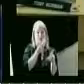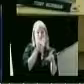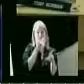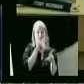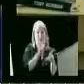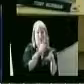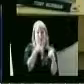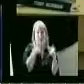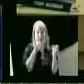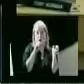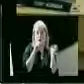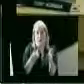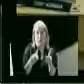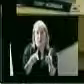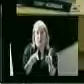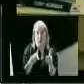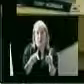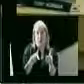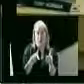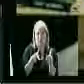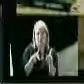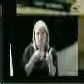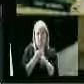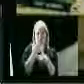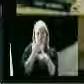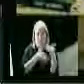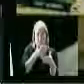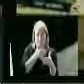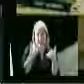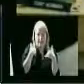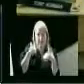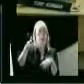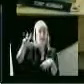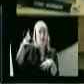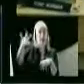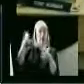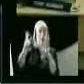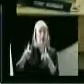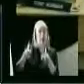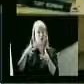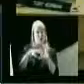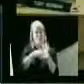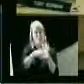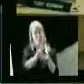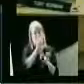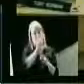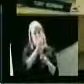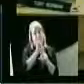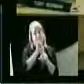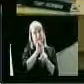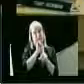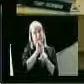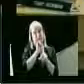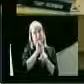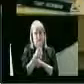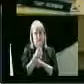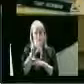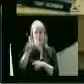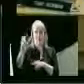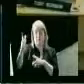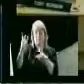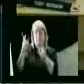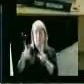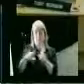has the opportunity by process to have a third party review his case. The third